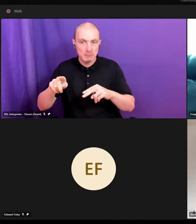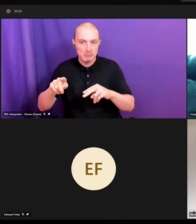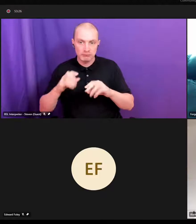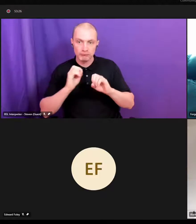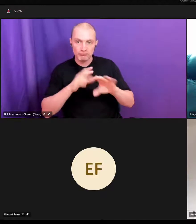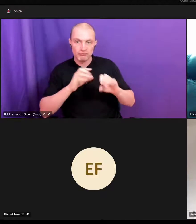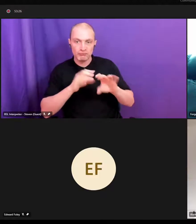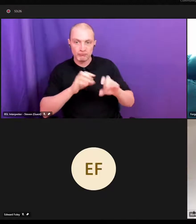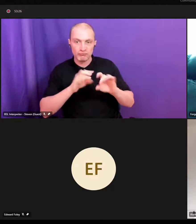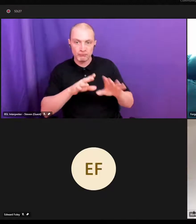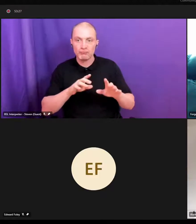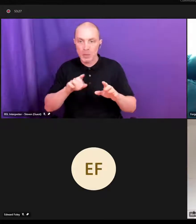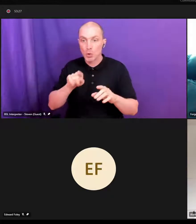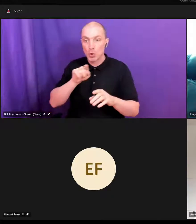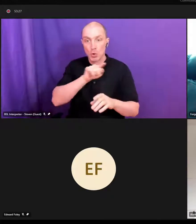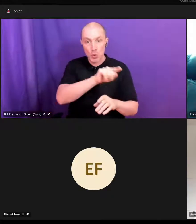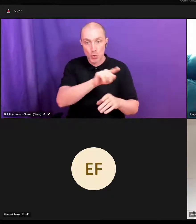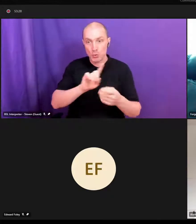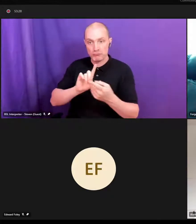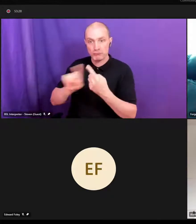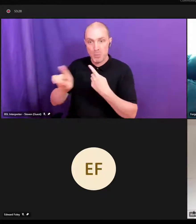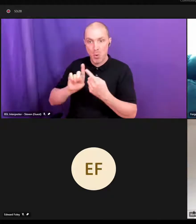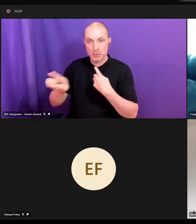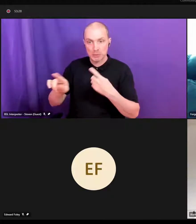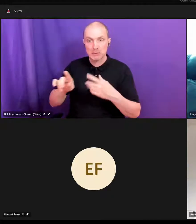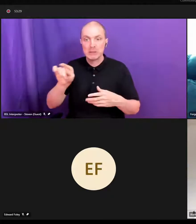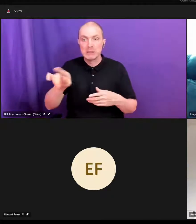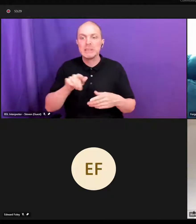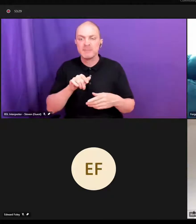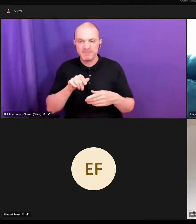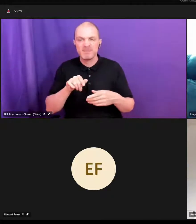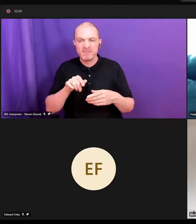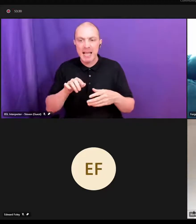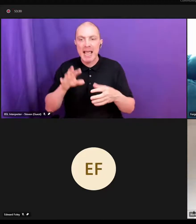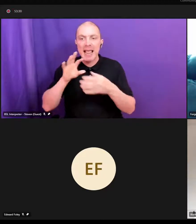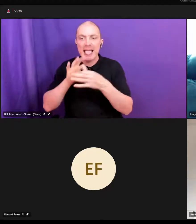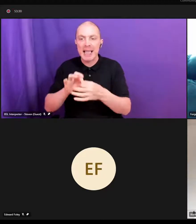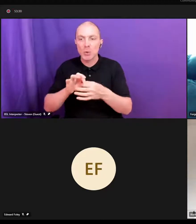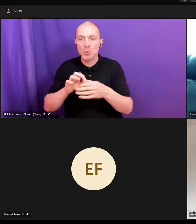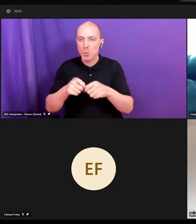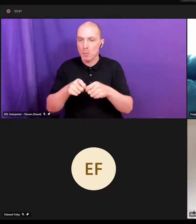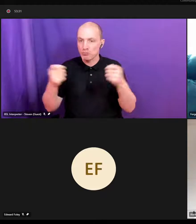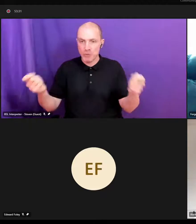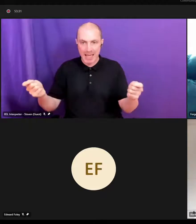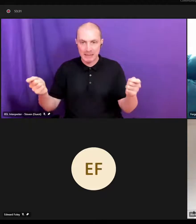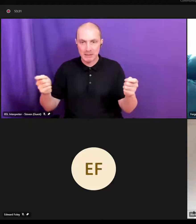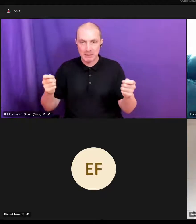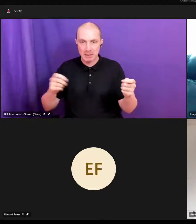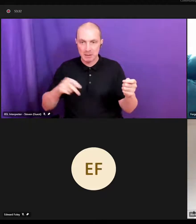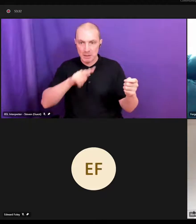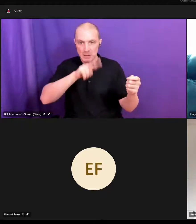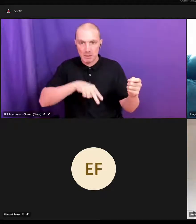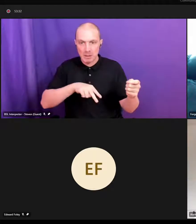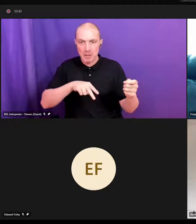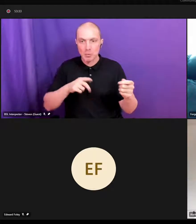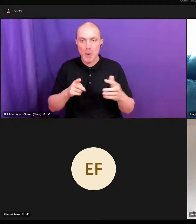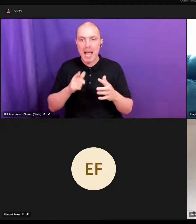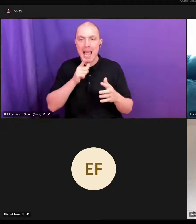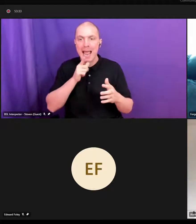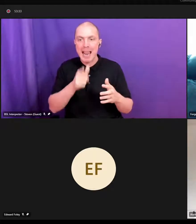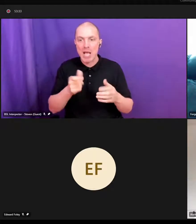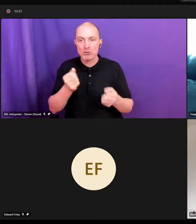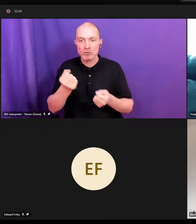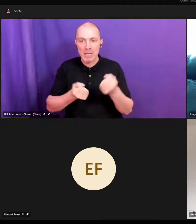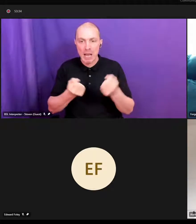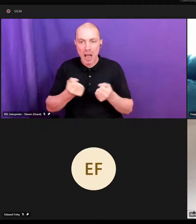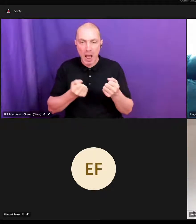to an extent regarding the press reports at the weekend about the e-cars. I think the only thing, Michael, you've said there's